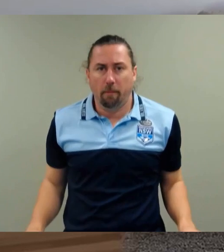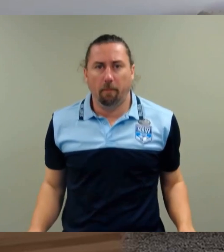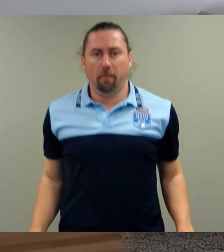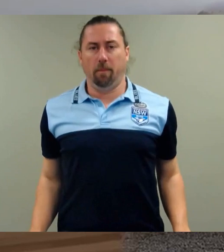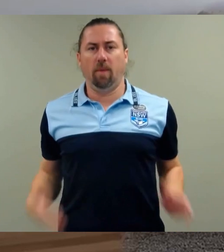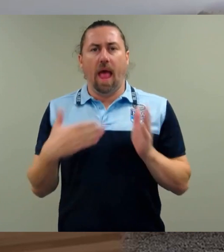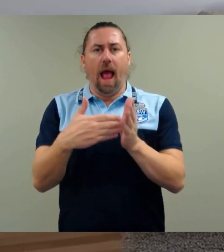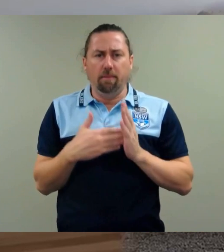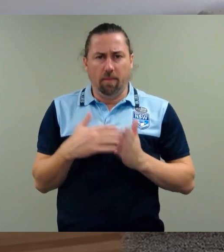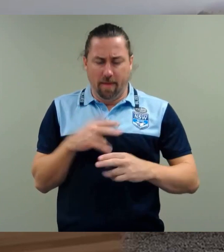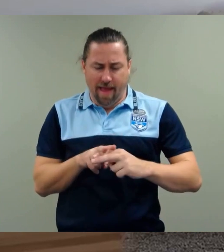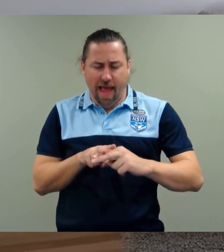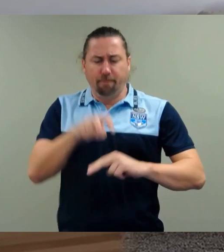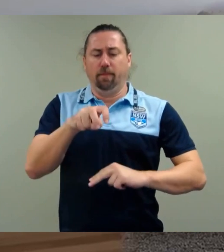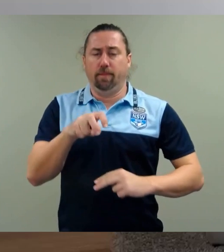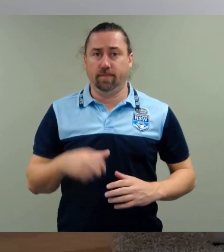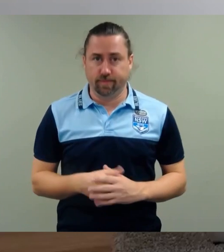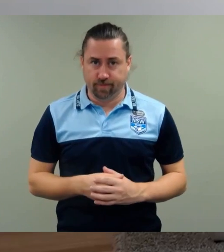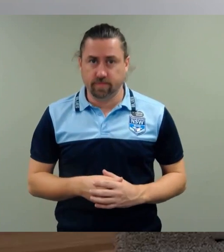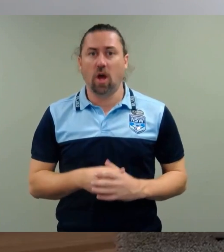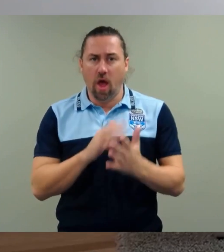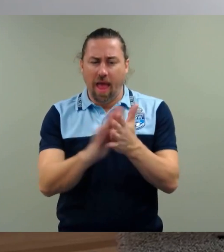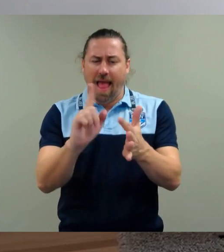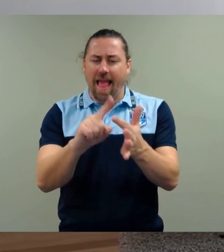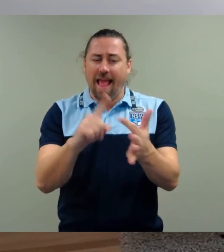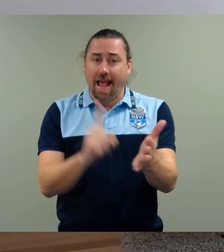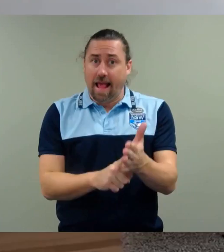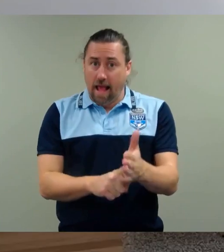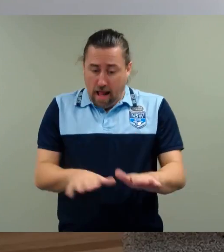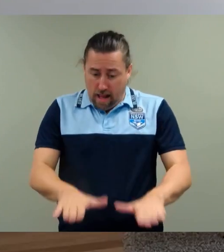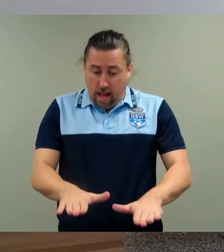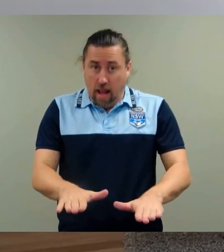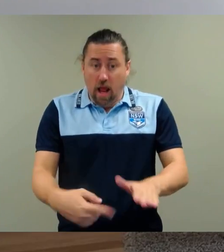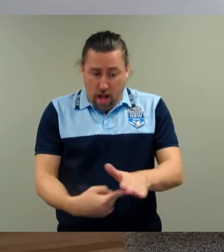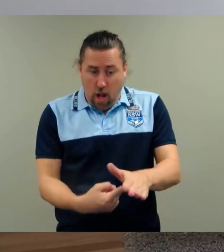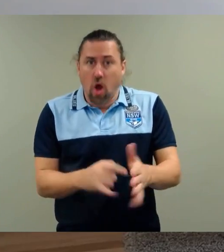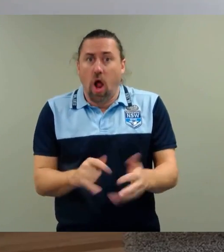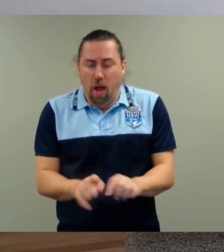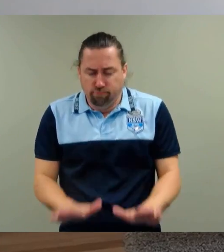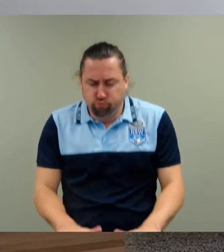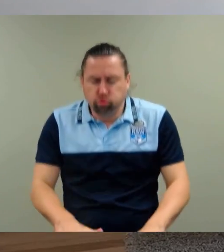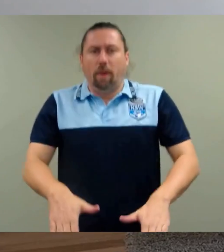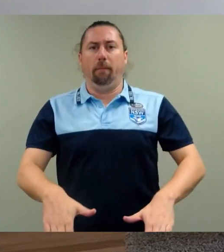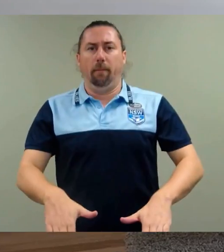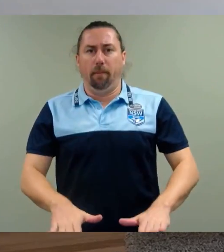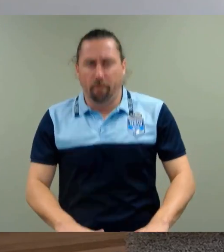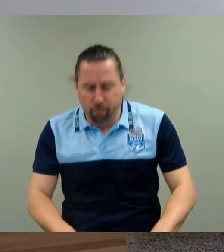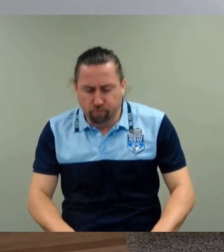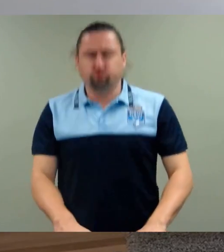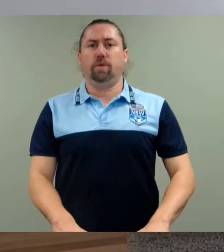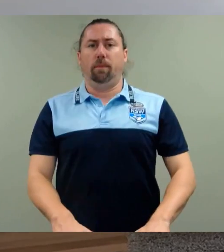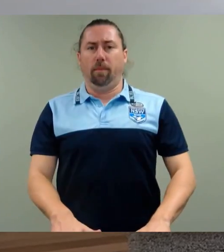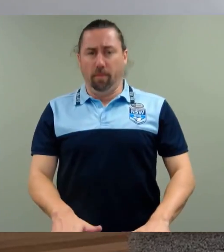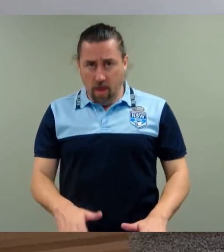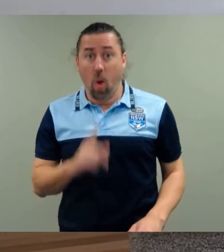chair to assist you to stand up. Press through your heels to raise your body to a standing position, squeezing your